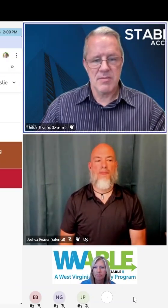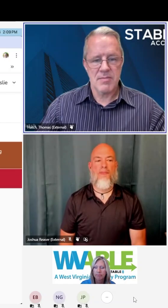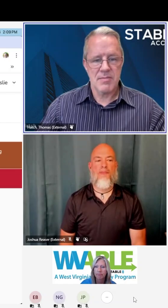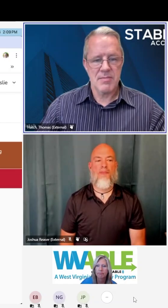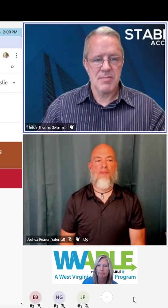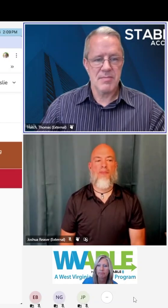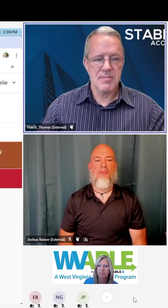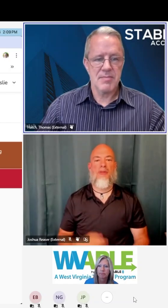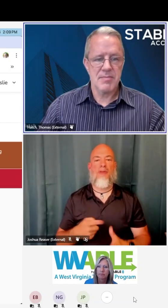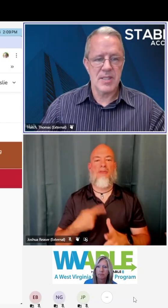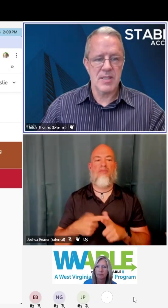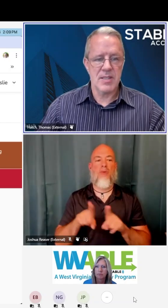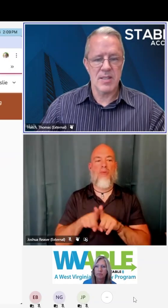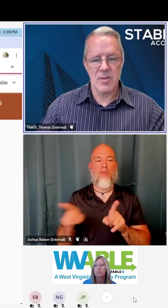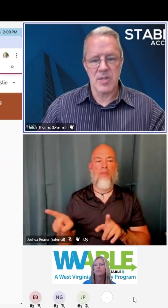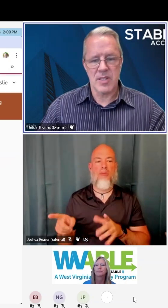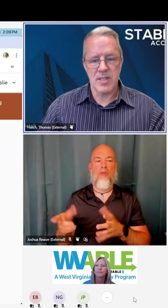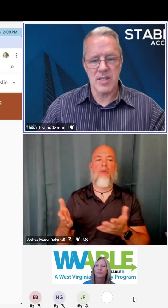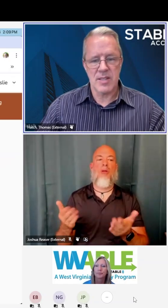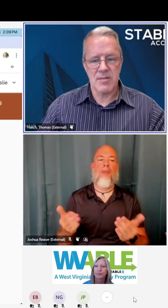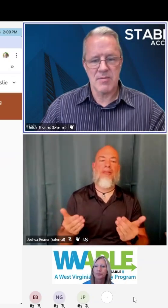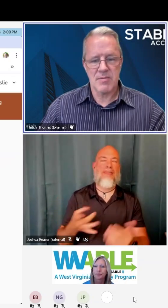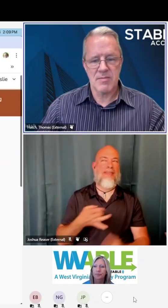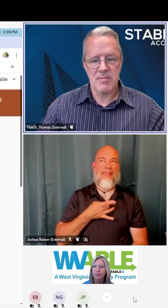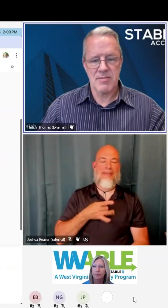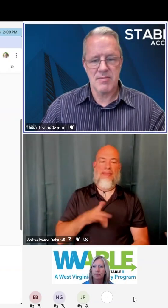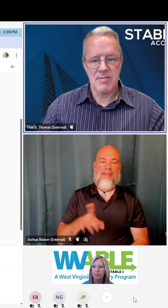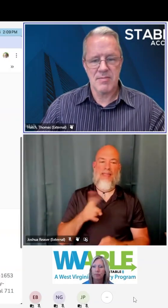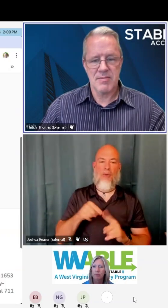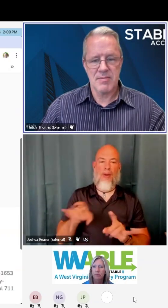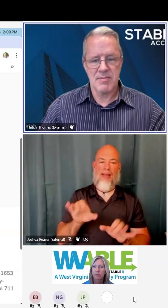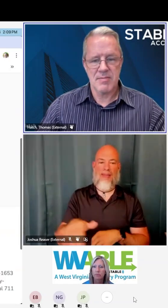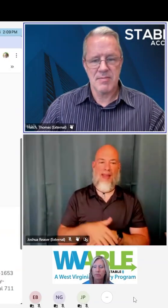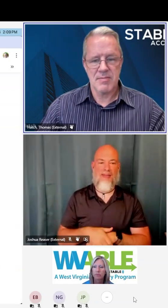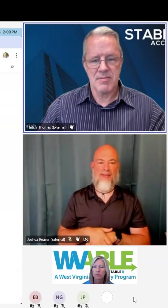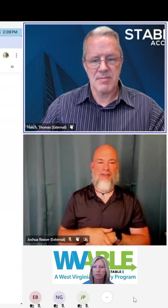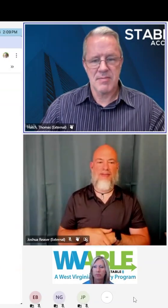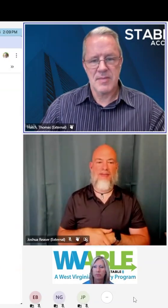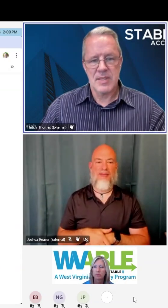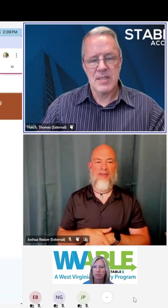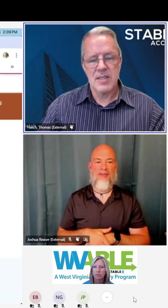come on, it didn't like when I did that.